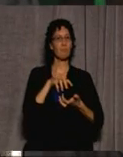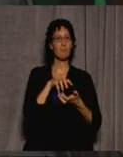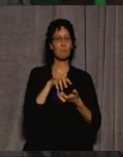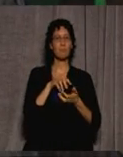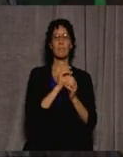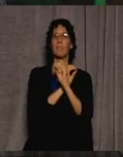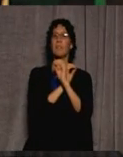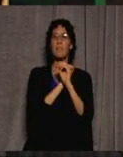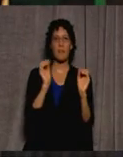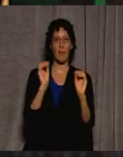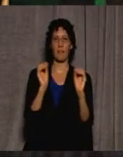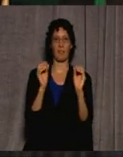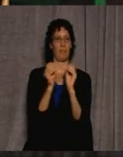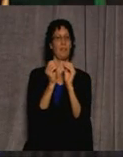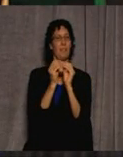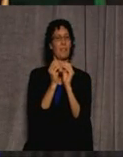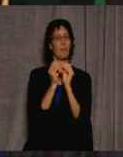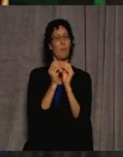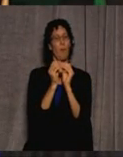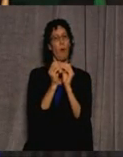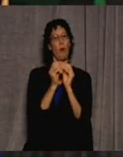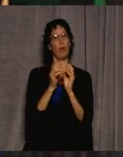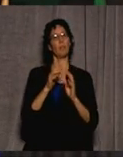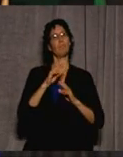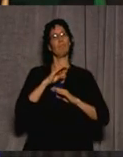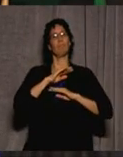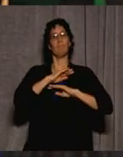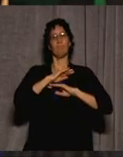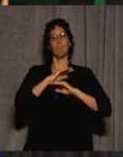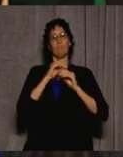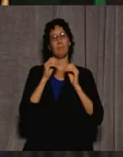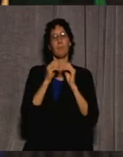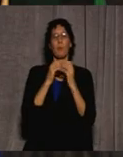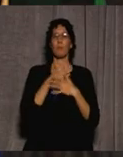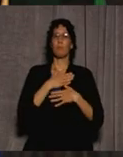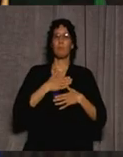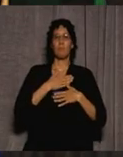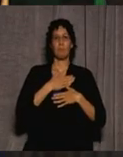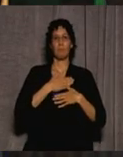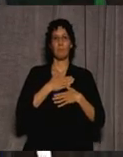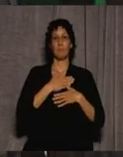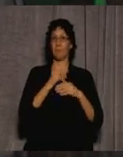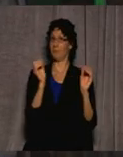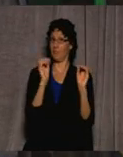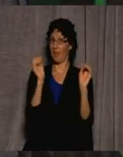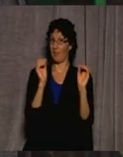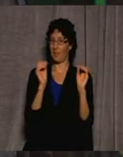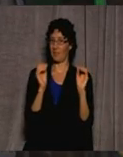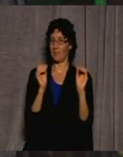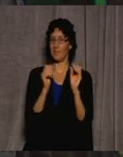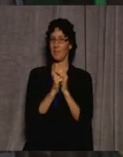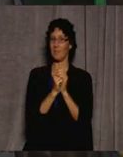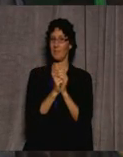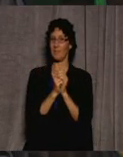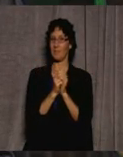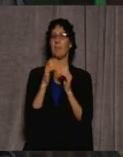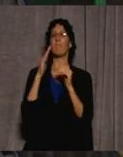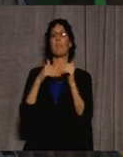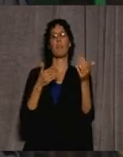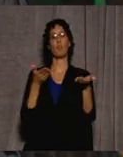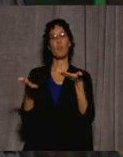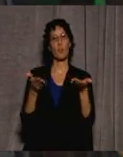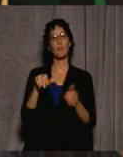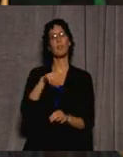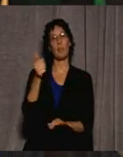Nothing is more rewarding, is more gratifying than when you're able to serve